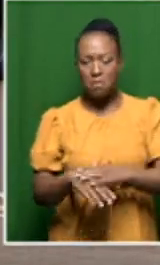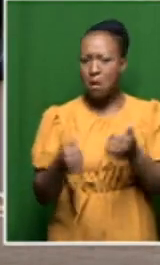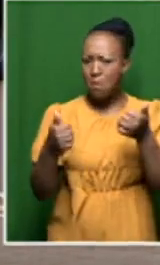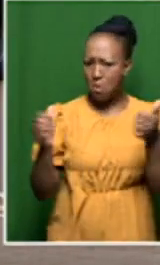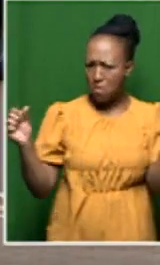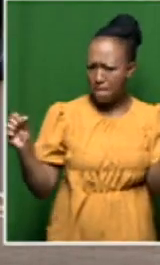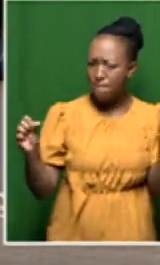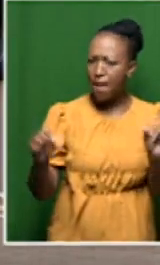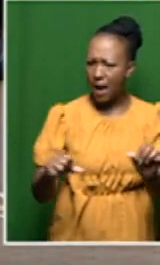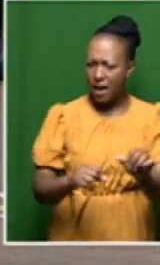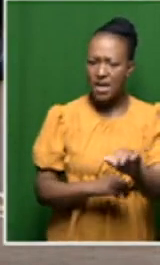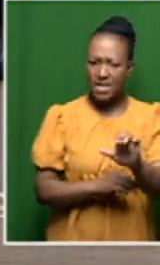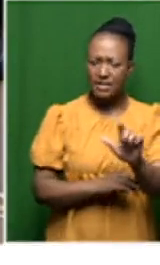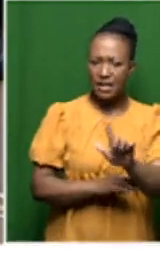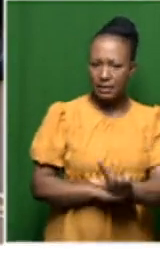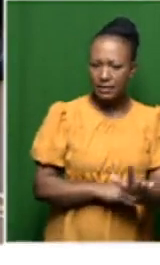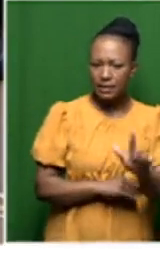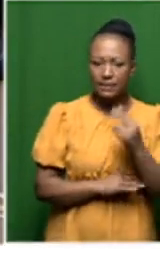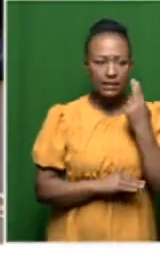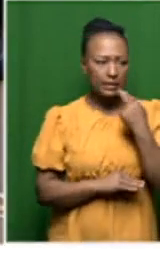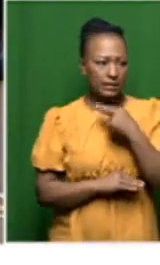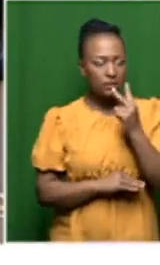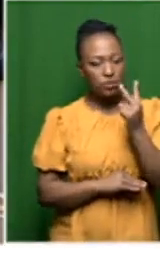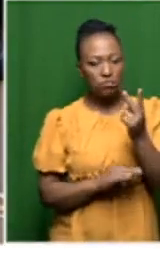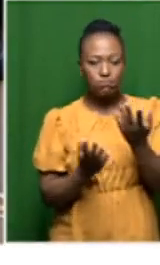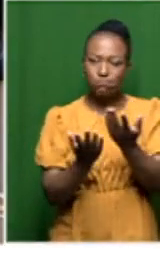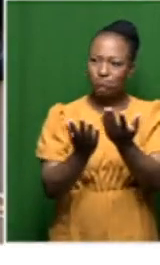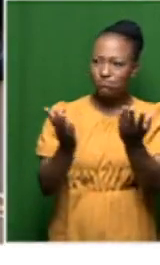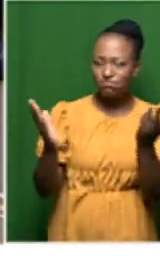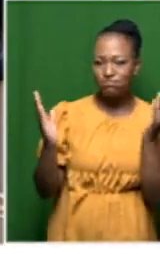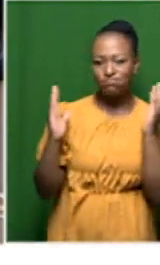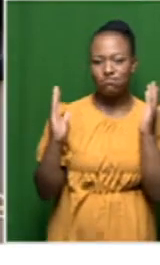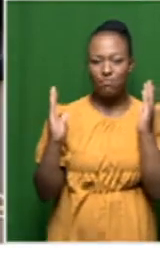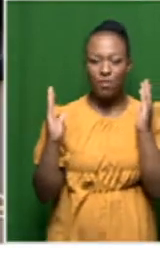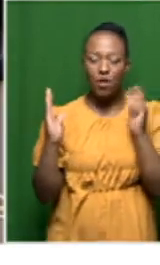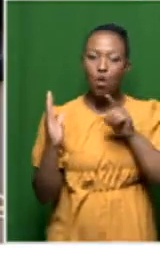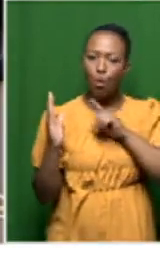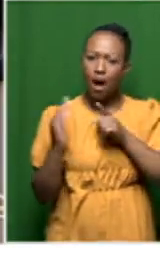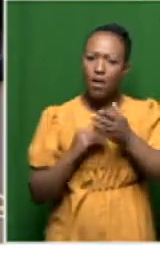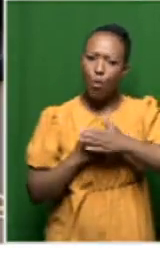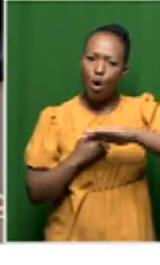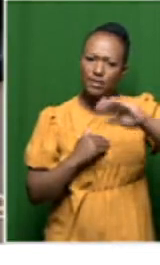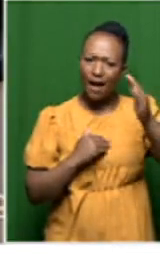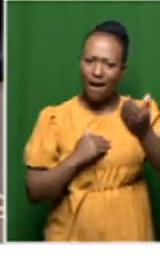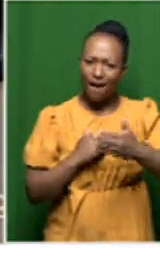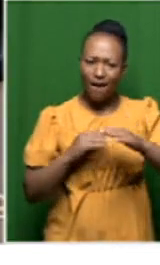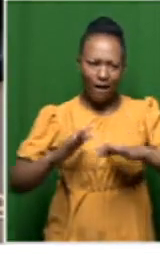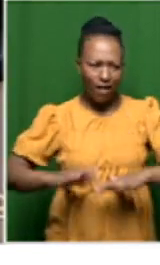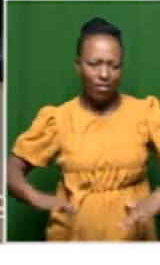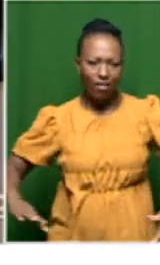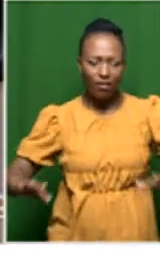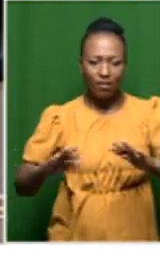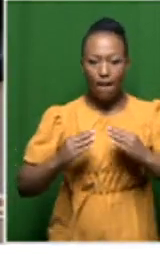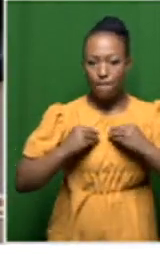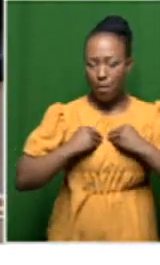I must say. Just nice to be seeing here on the, right here on the waterfront. And I mean, what a piece of property